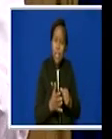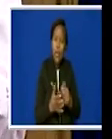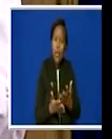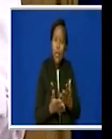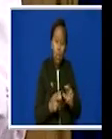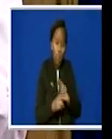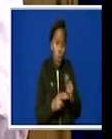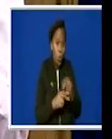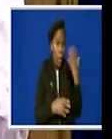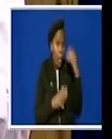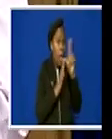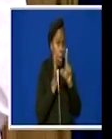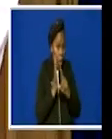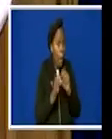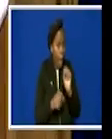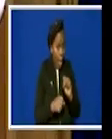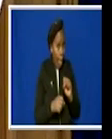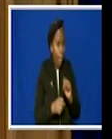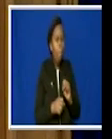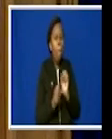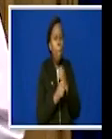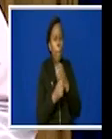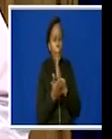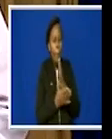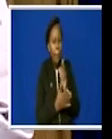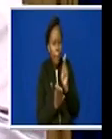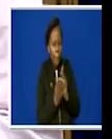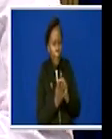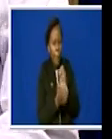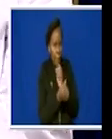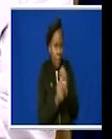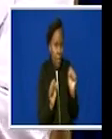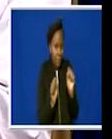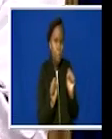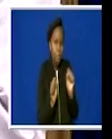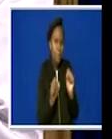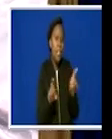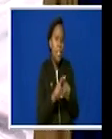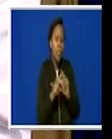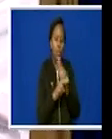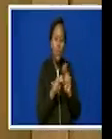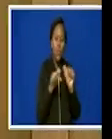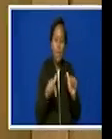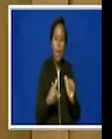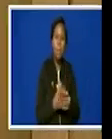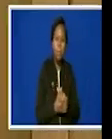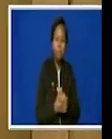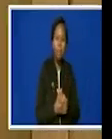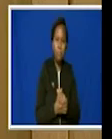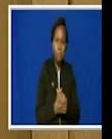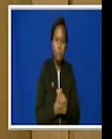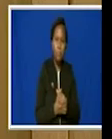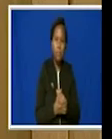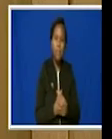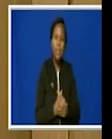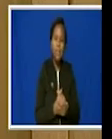last episode, right? Yes. I ensured that it was kept safe. Exactly. Because it's the same thing we're using today, right? Yeah, I can see we have done very well in